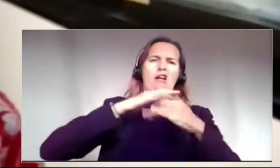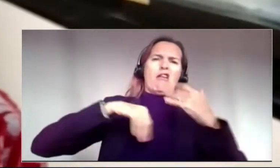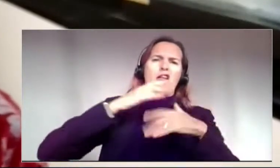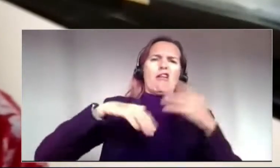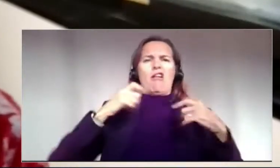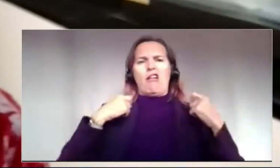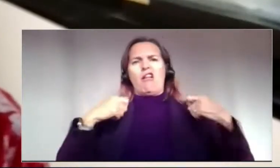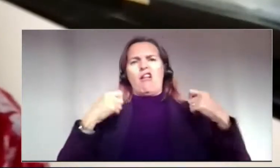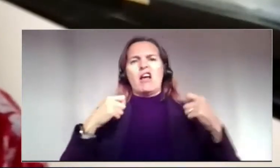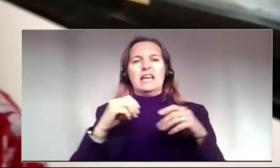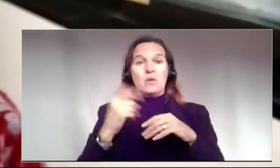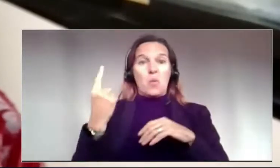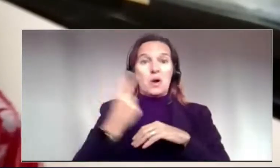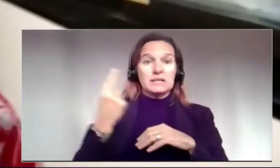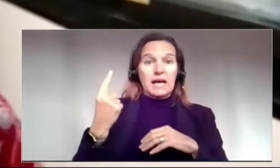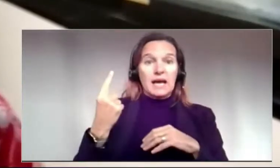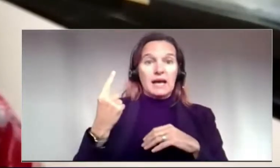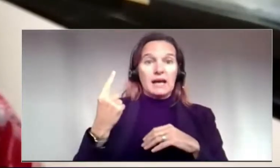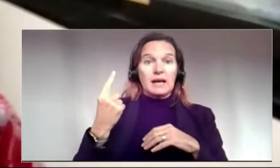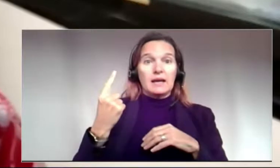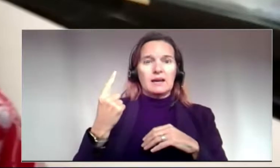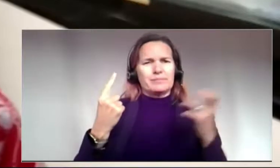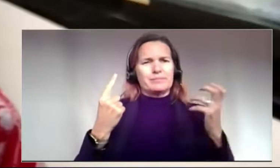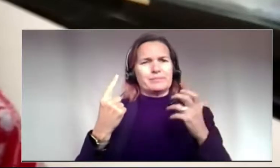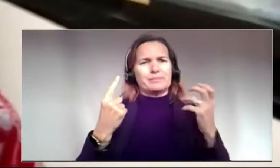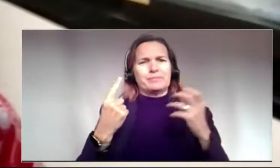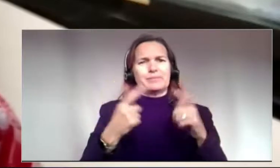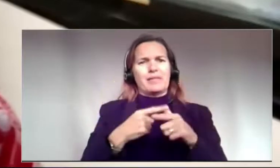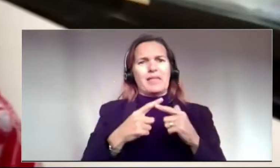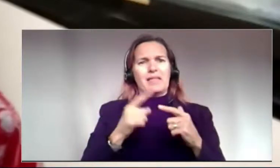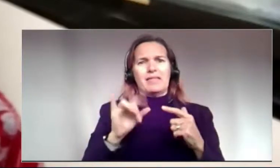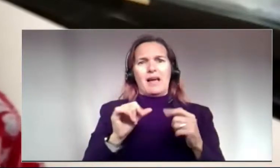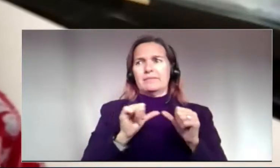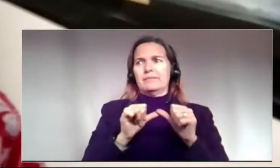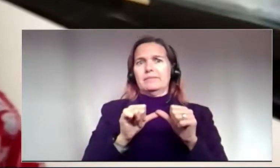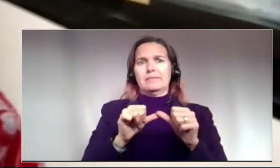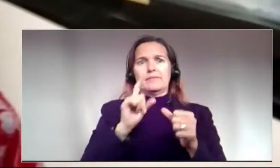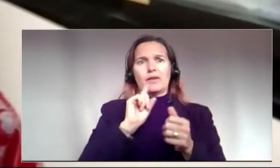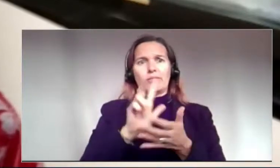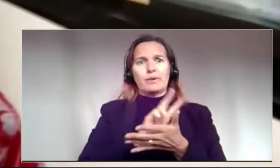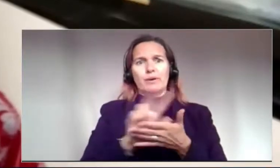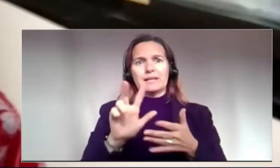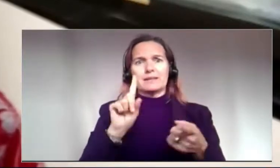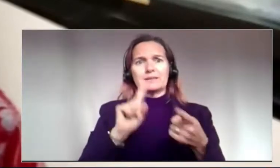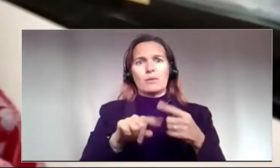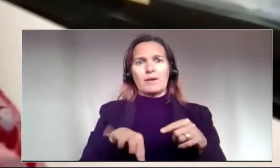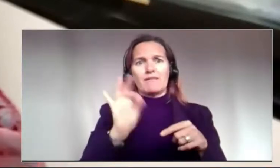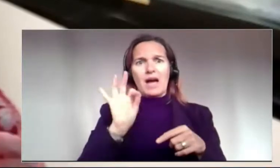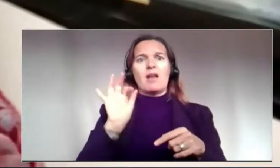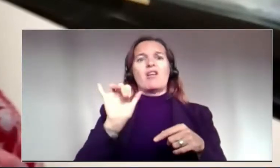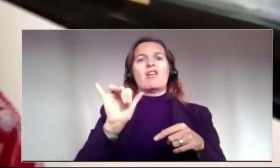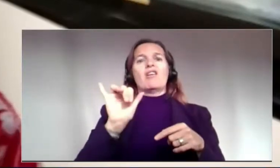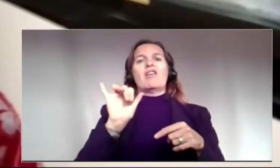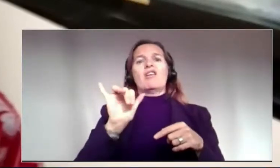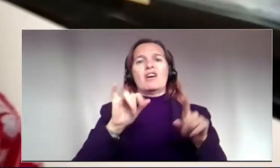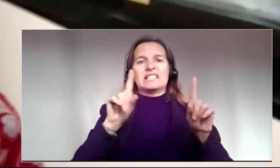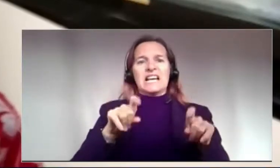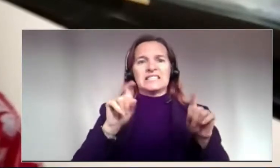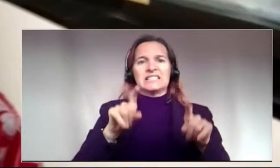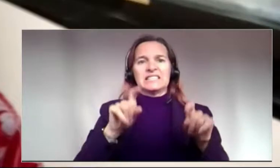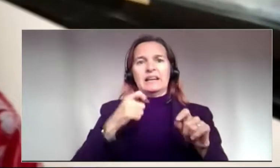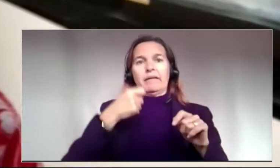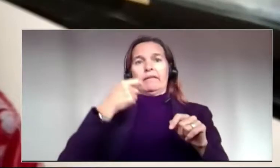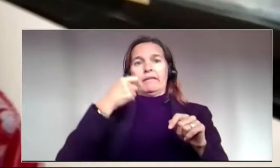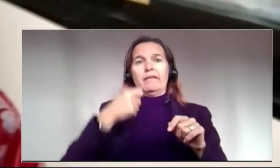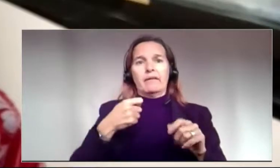a day, then it goes on for another 3 weeks before we find out that actually that's caused 5,000 people to